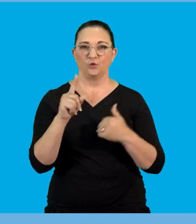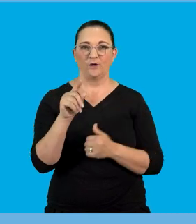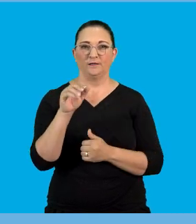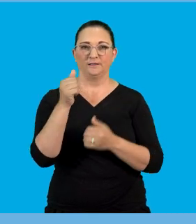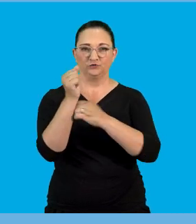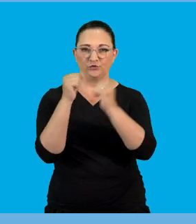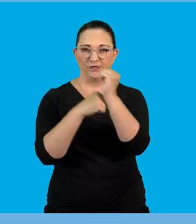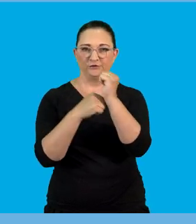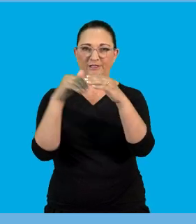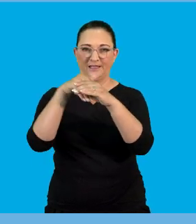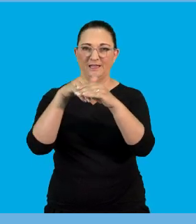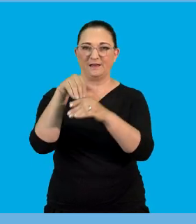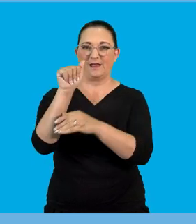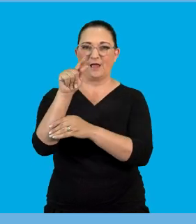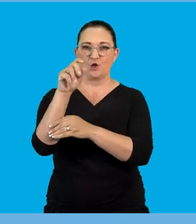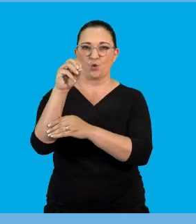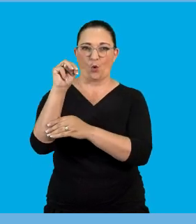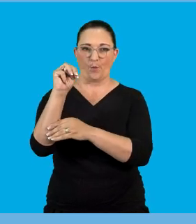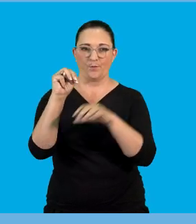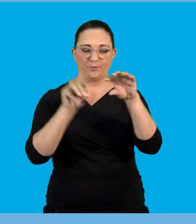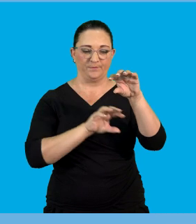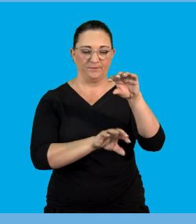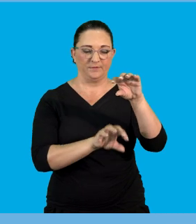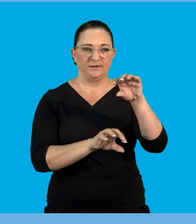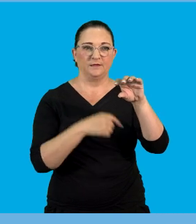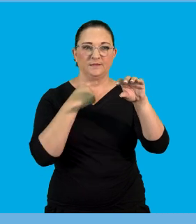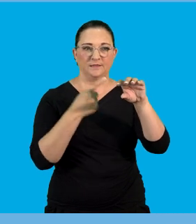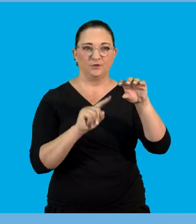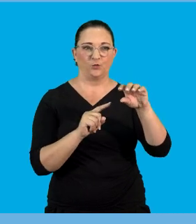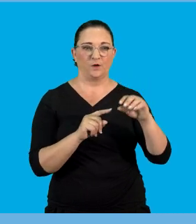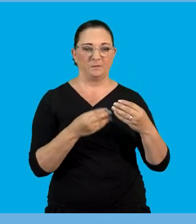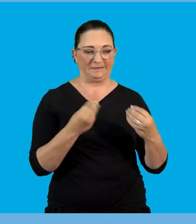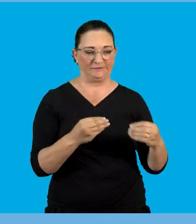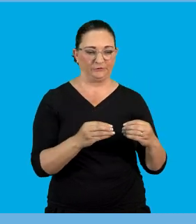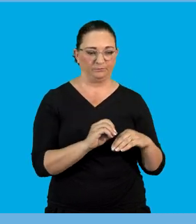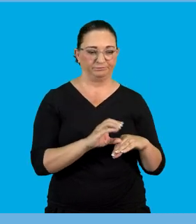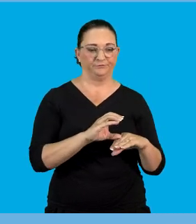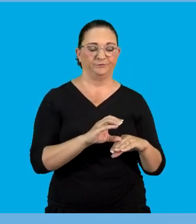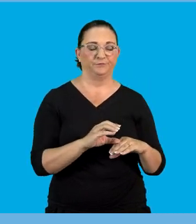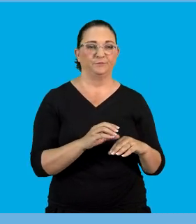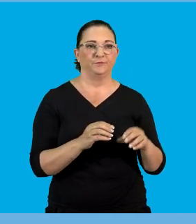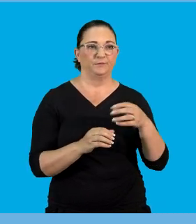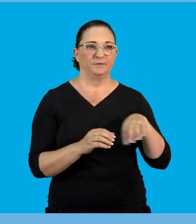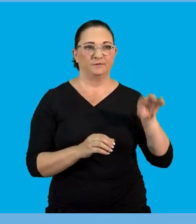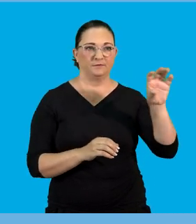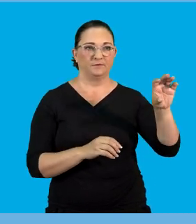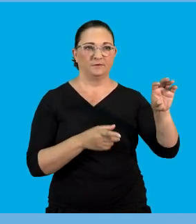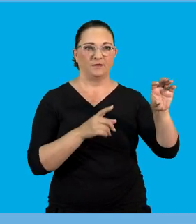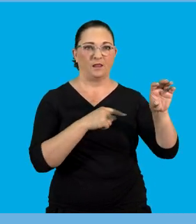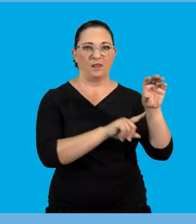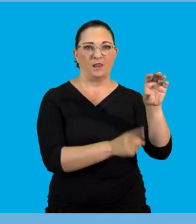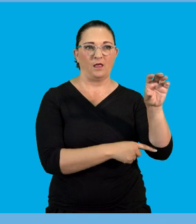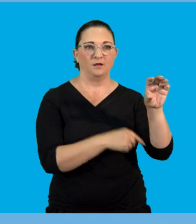at the structure of an atom. We further went on to look at how we're charging materials that are neutrally charged. And then